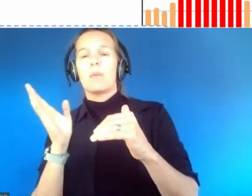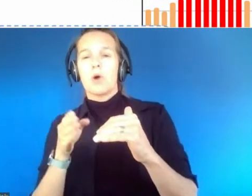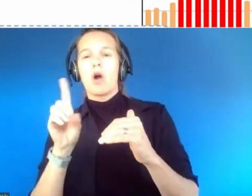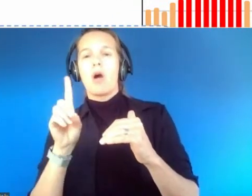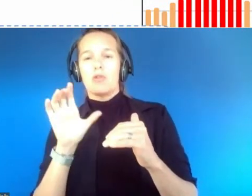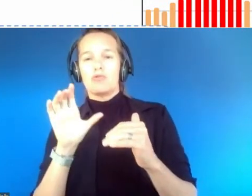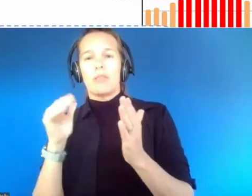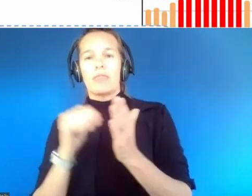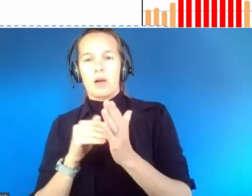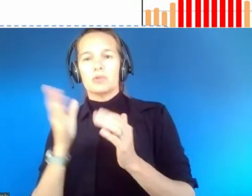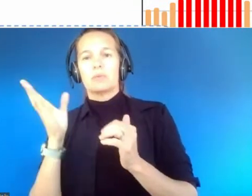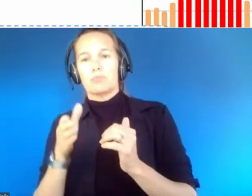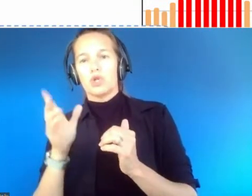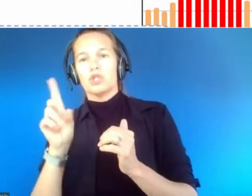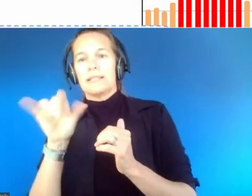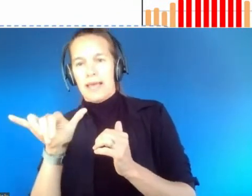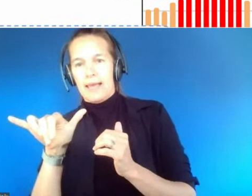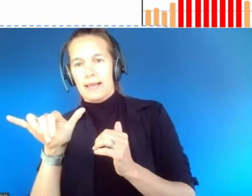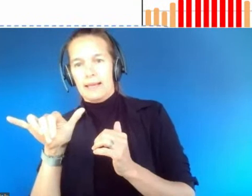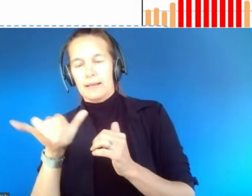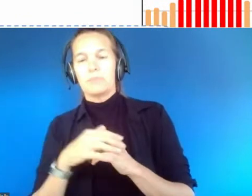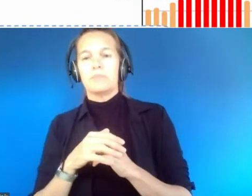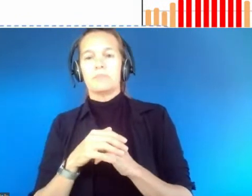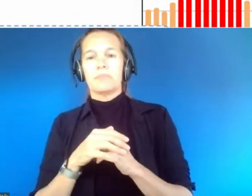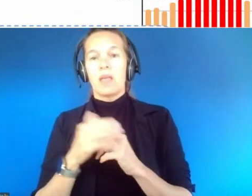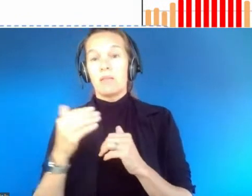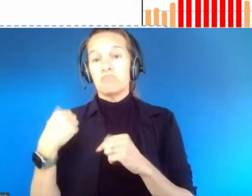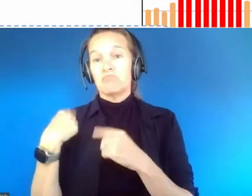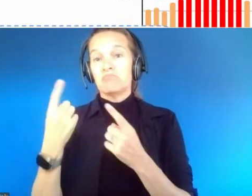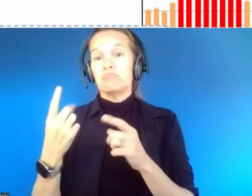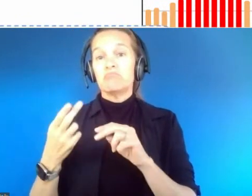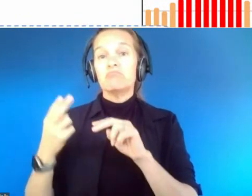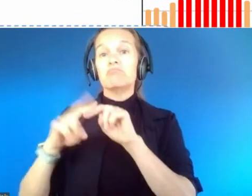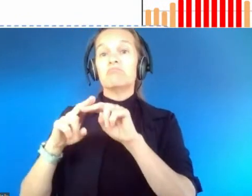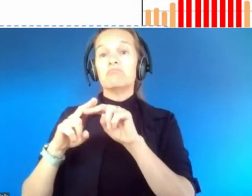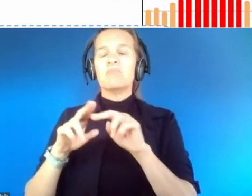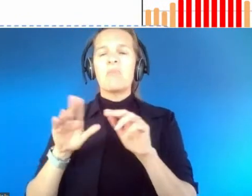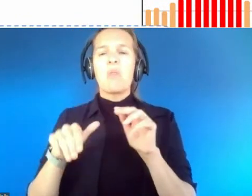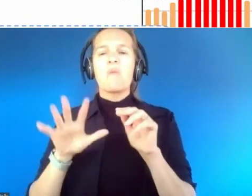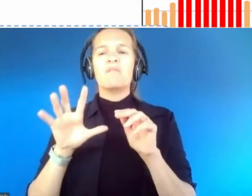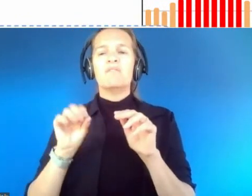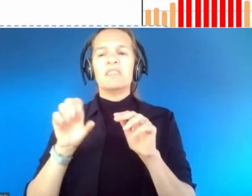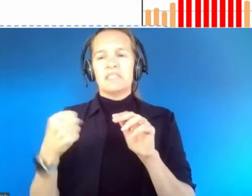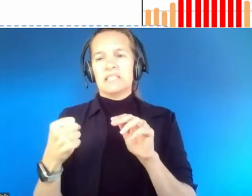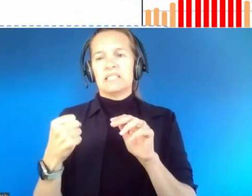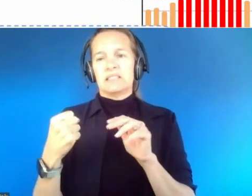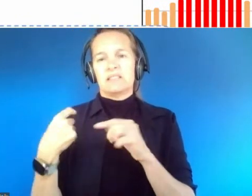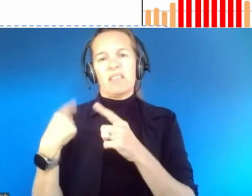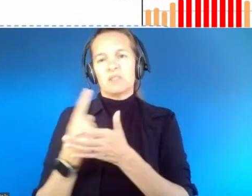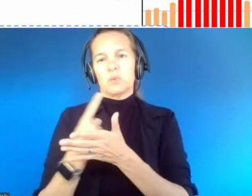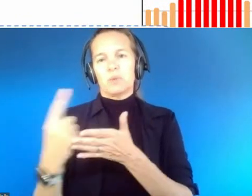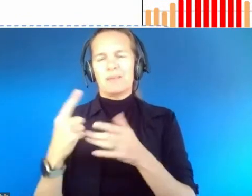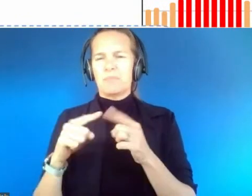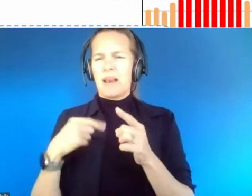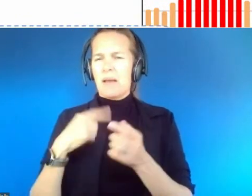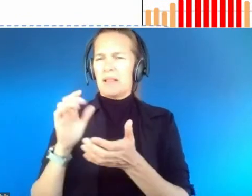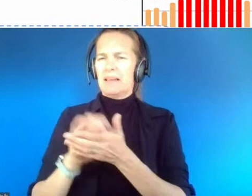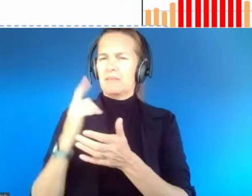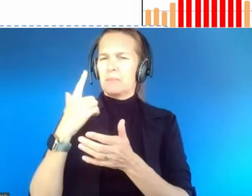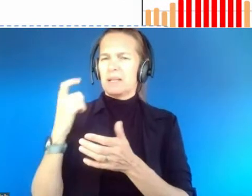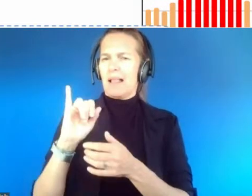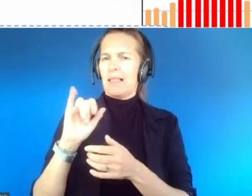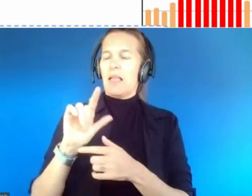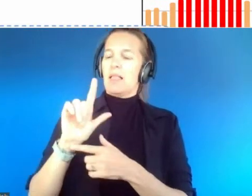day. As I said, there was an increase in the last 2 weeks to the low 50s, but that was, I believe, due to the Labor